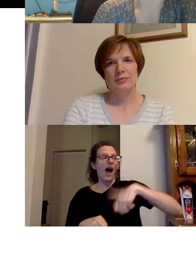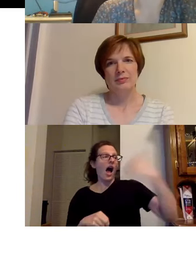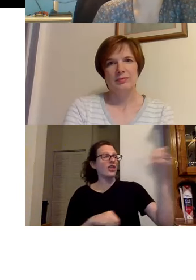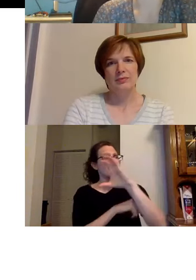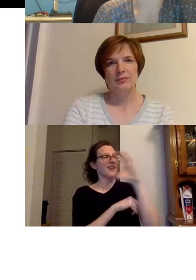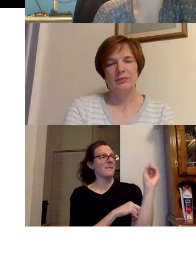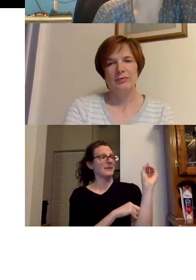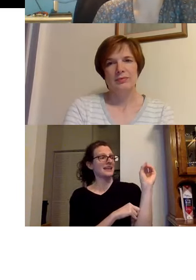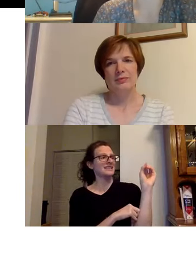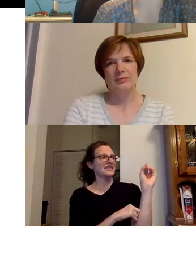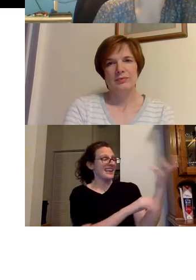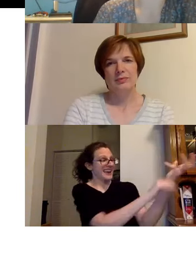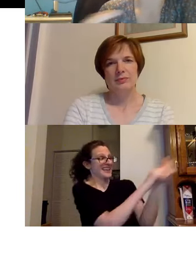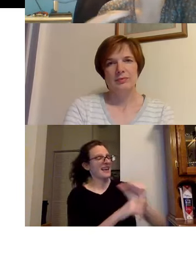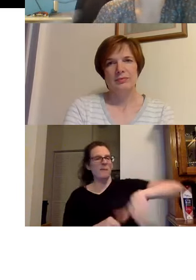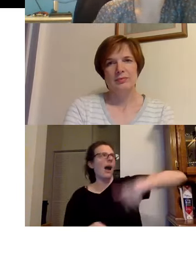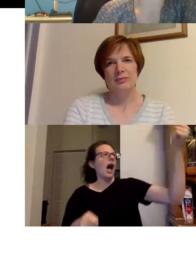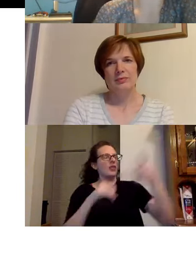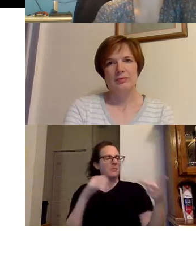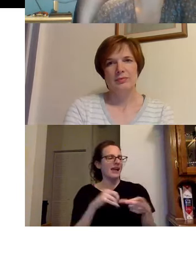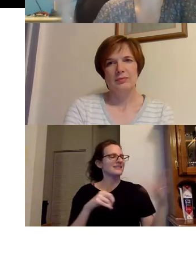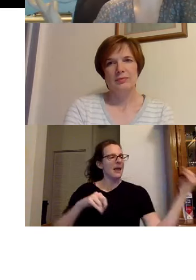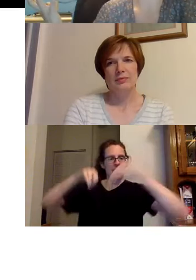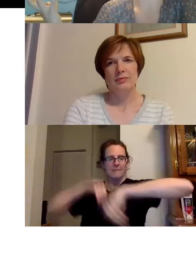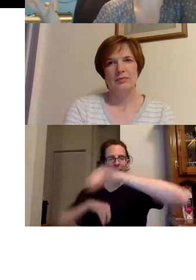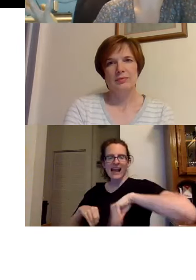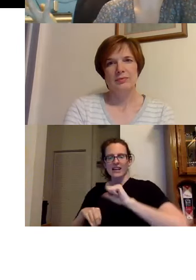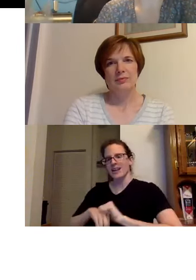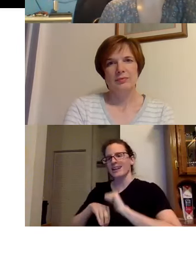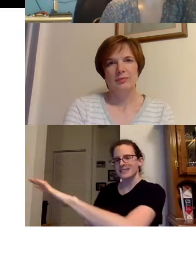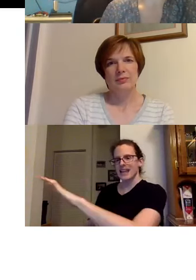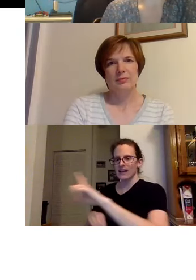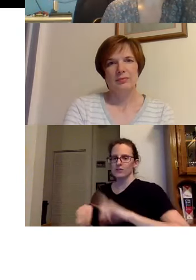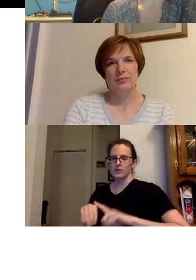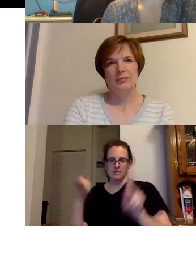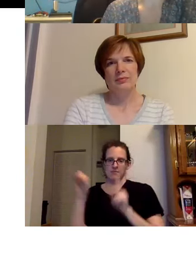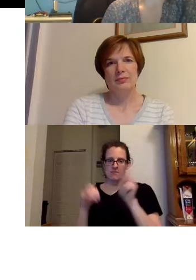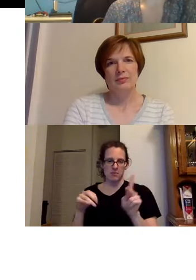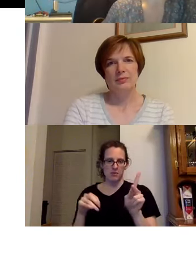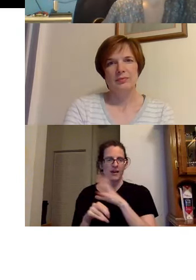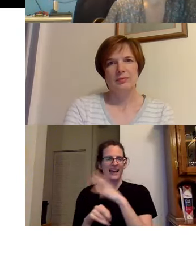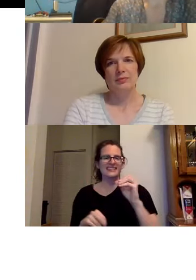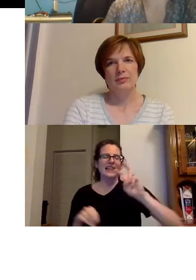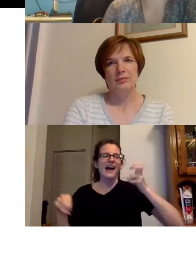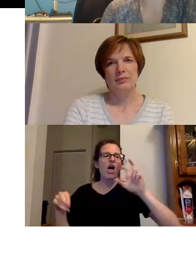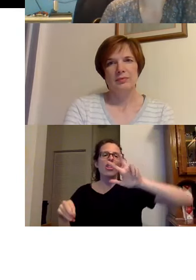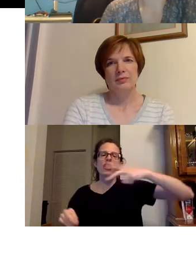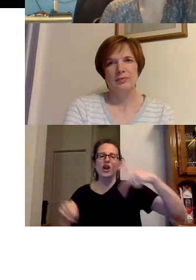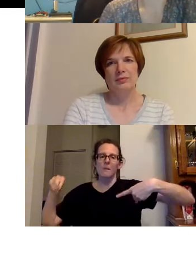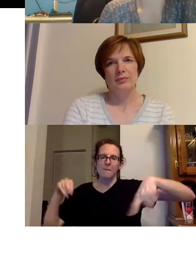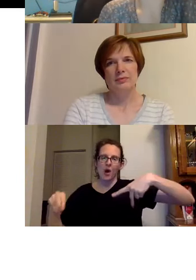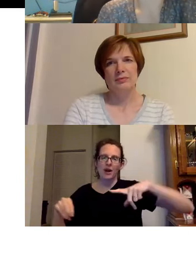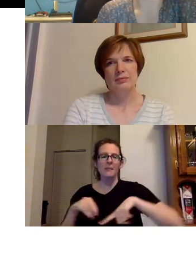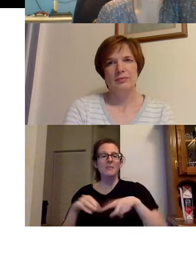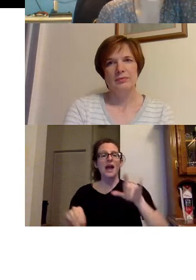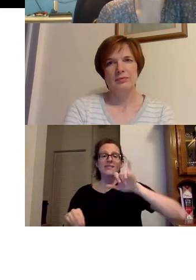just package them and bottle them and send them to everyone that gets them from there. But Young Living has been